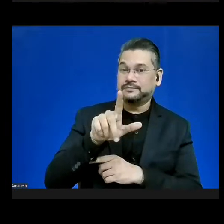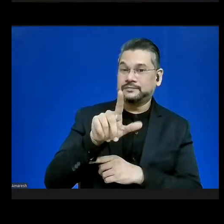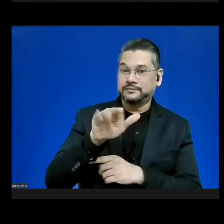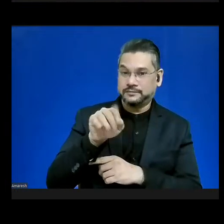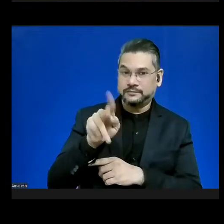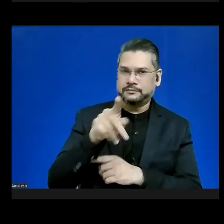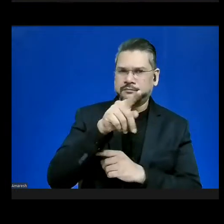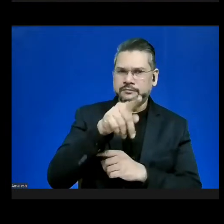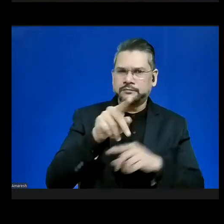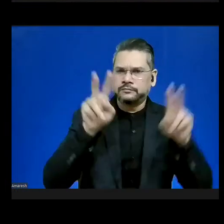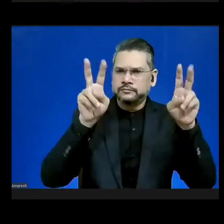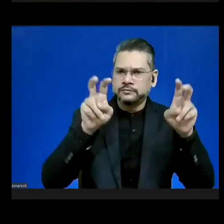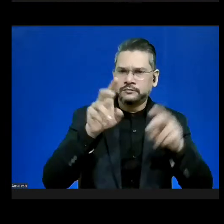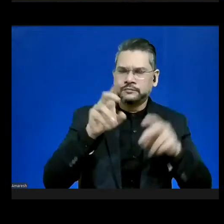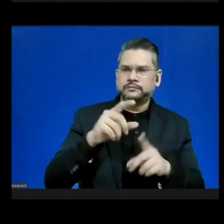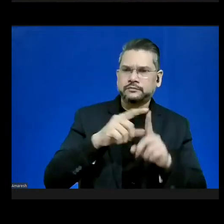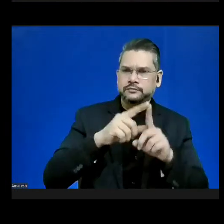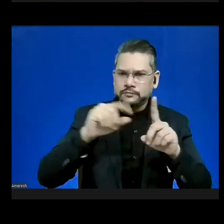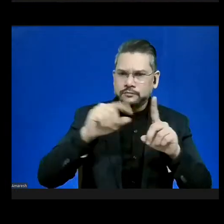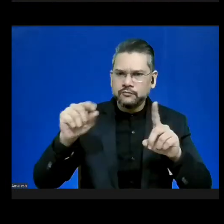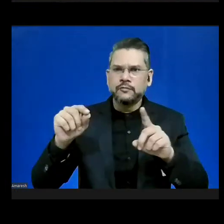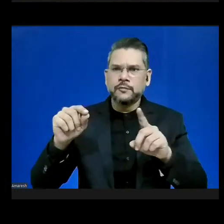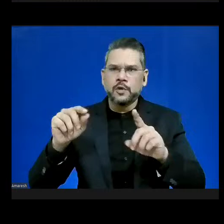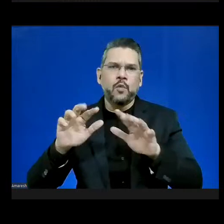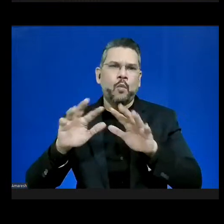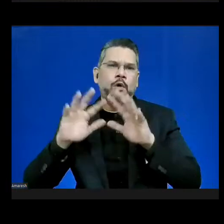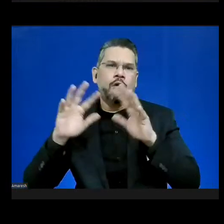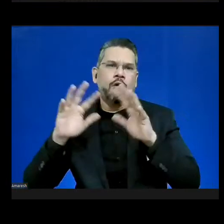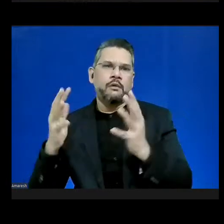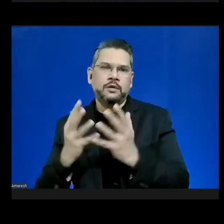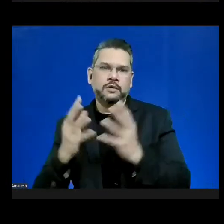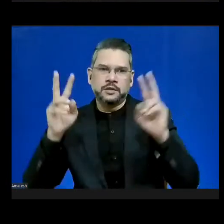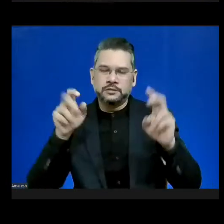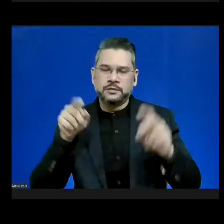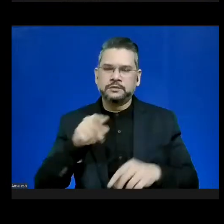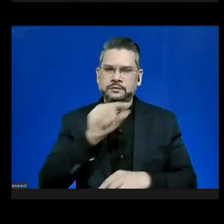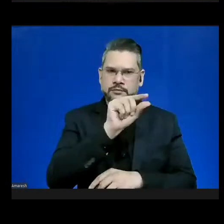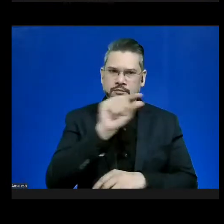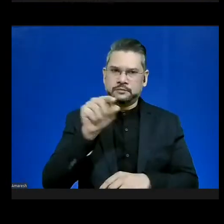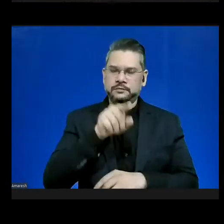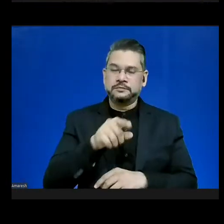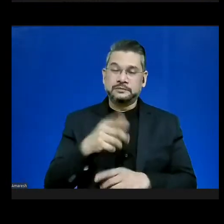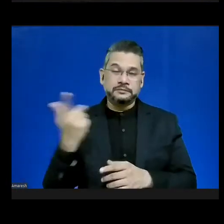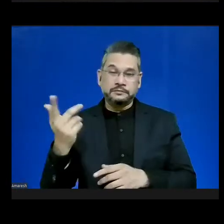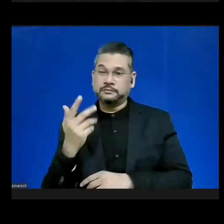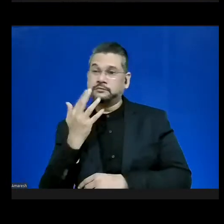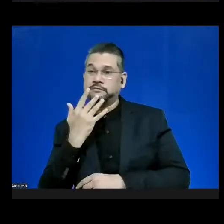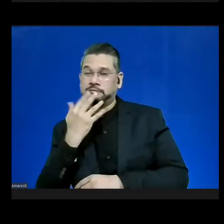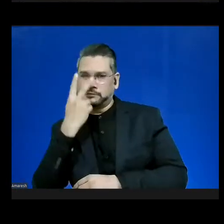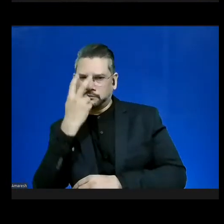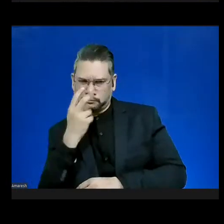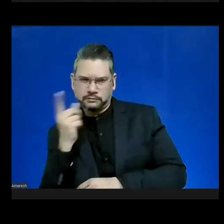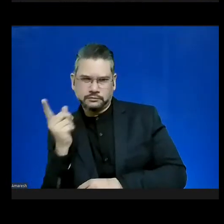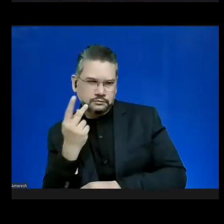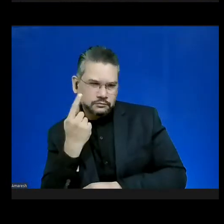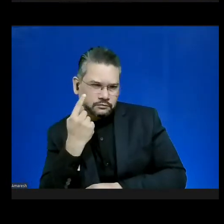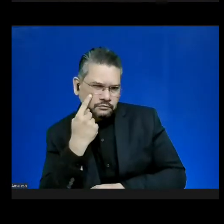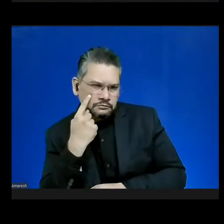person is colorblind, he won't be able to discriminate between whether there is a hyperlink or there